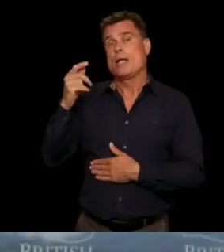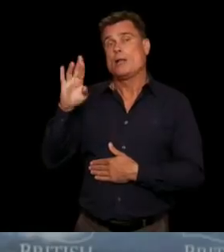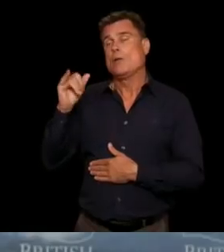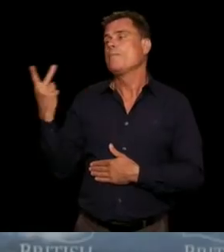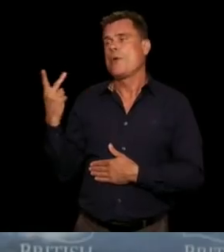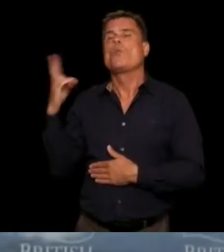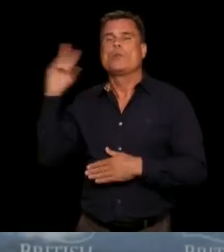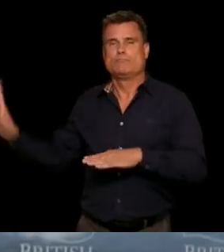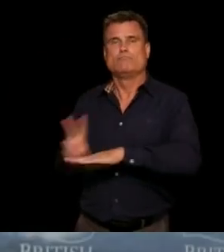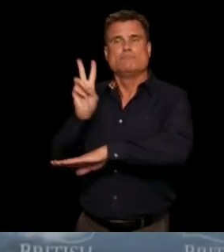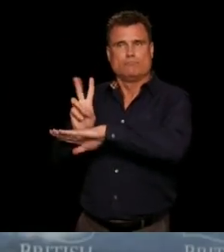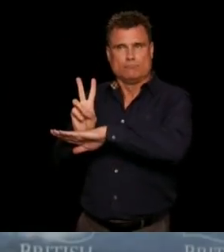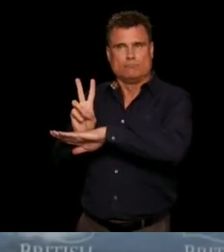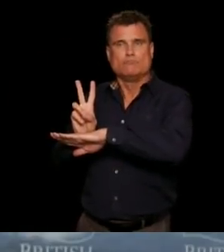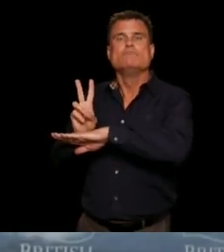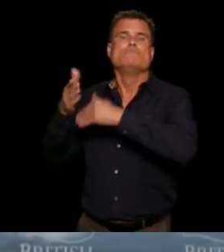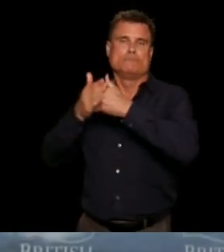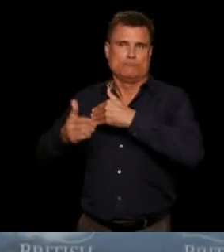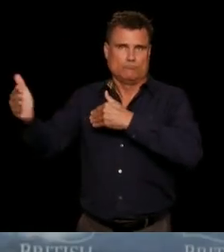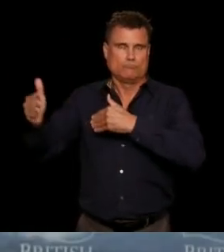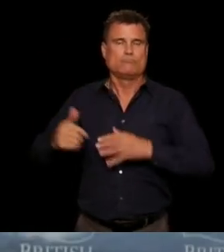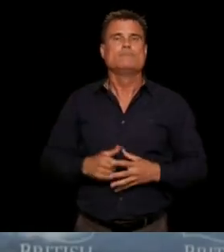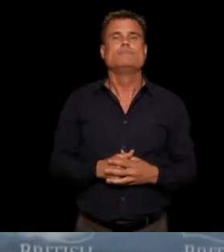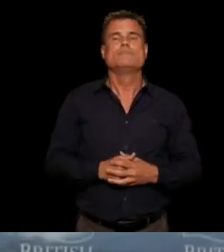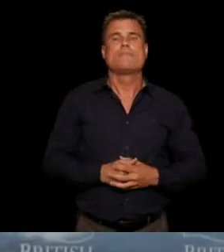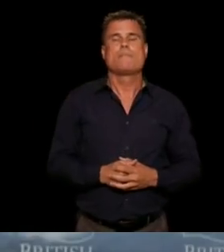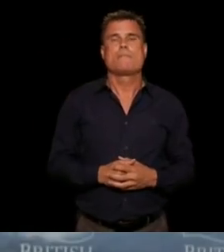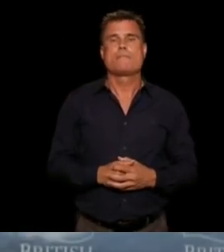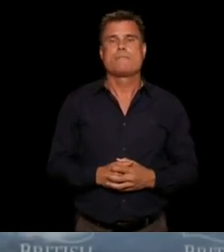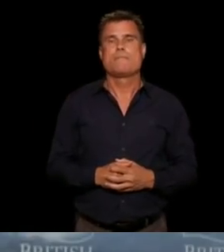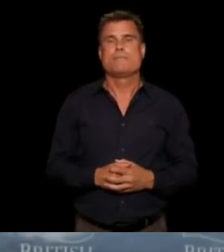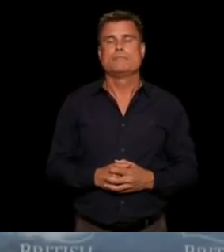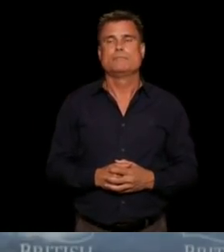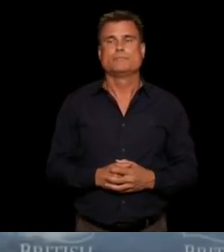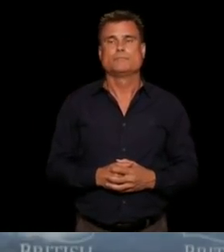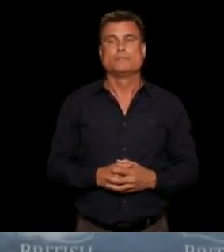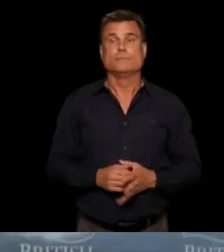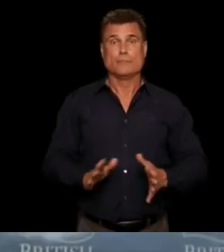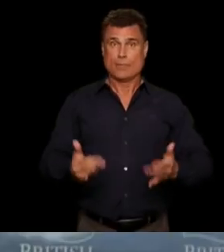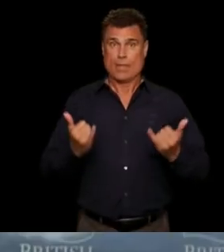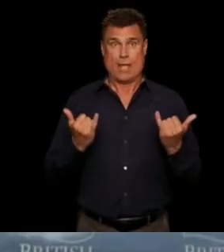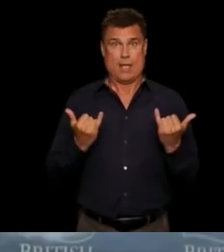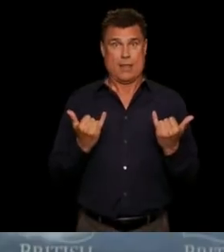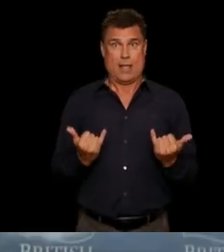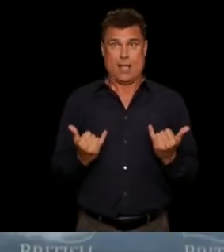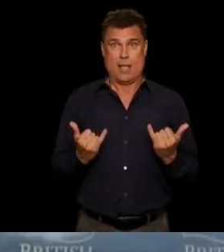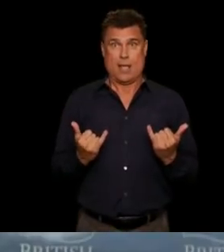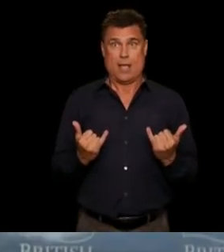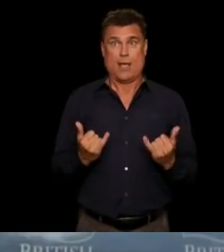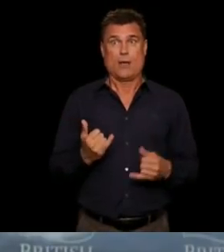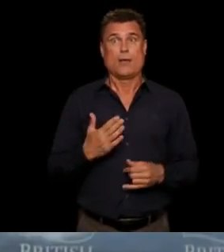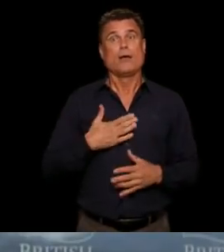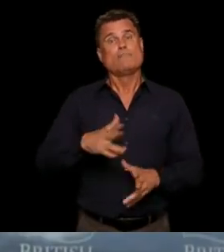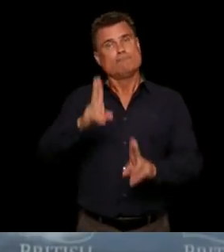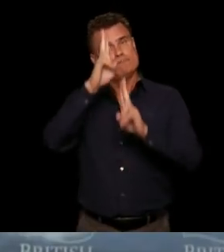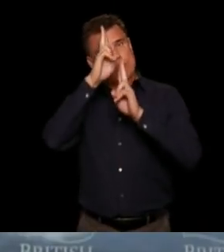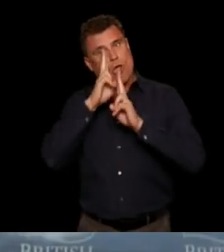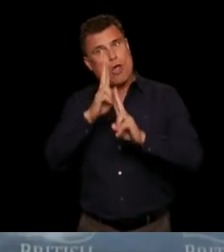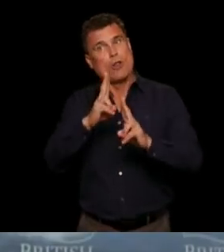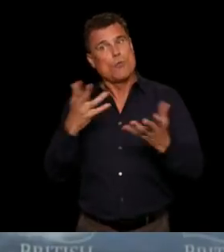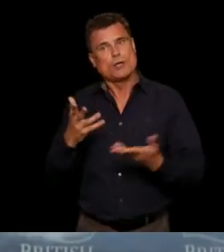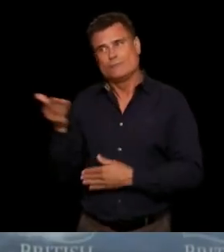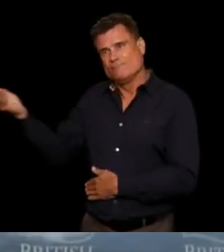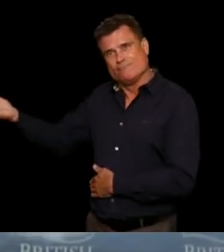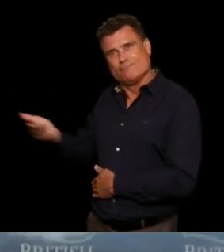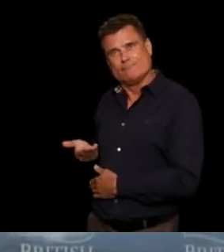providing a briefing in person on that day. And with that, it's my honor to